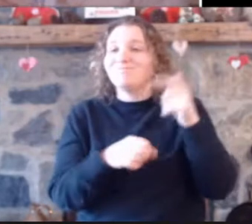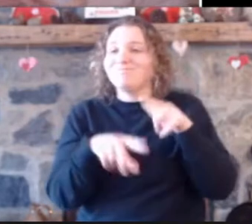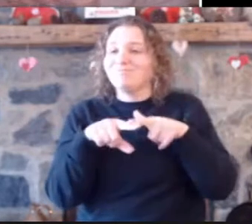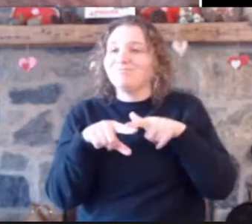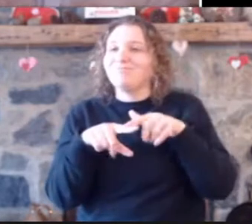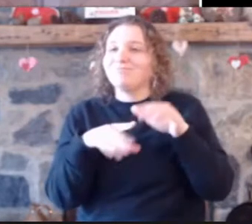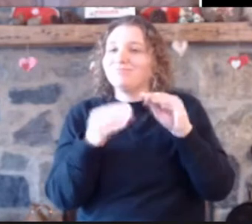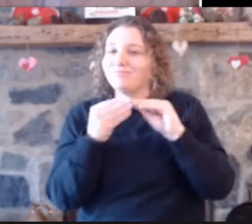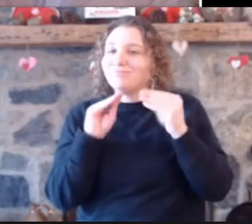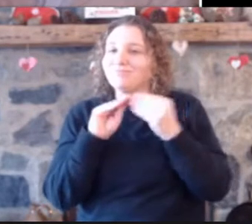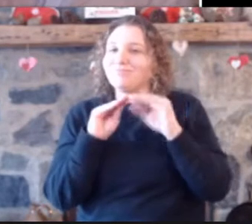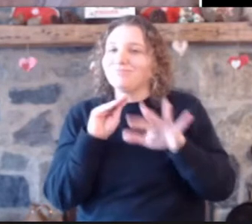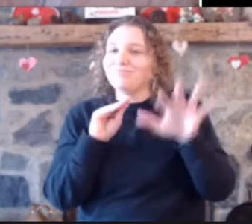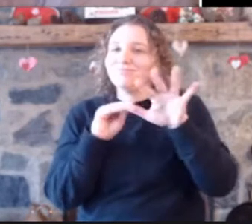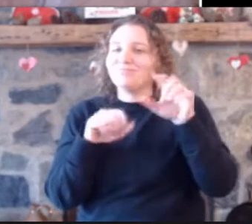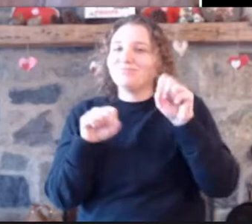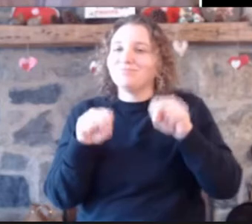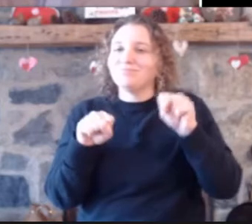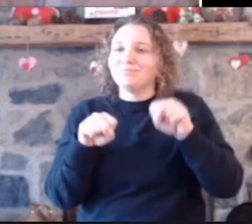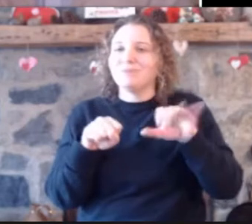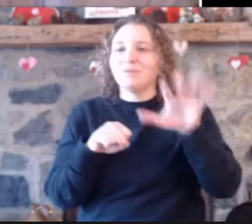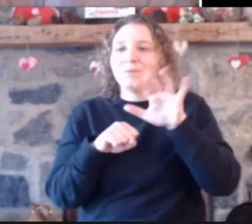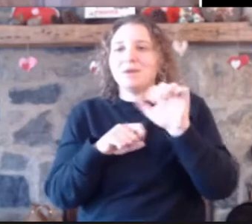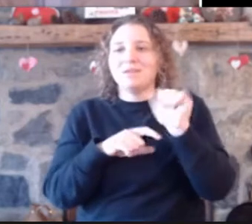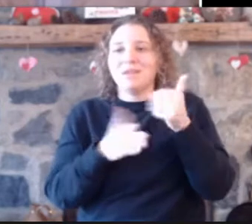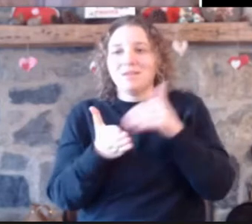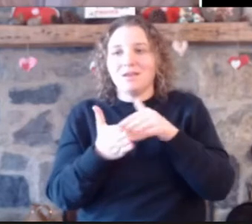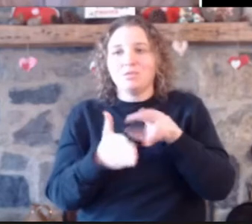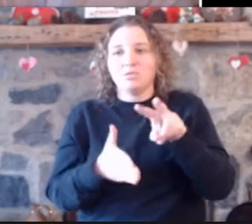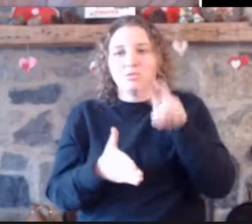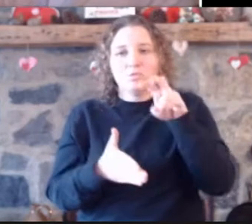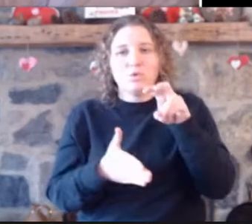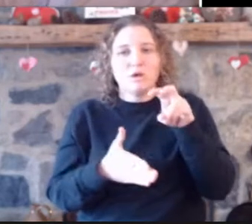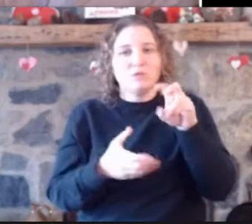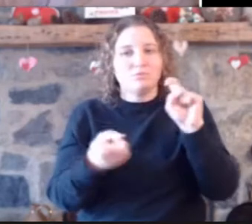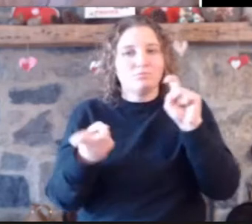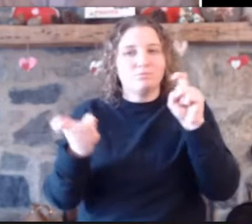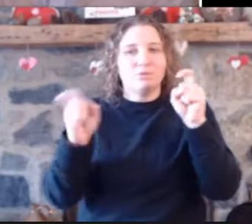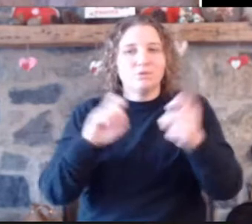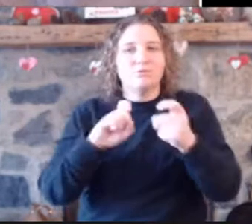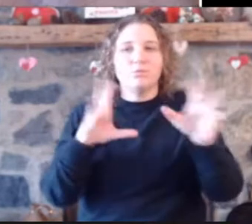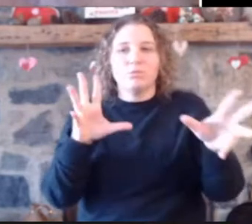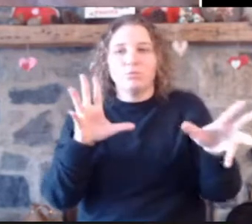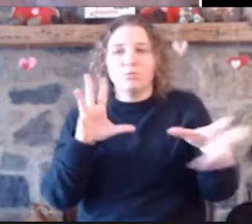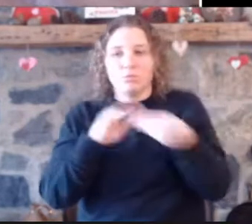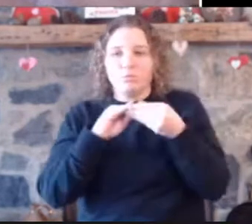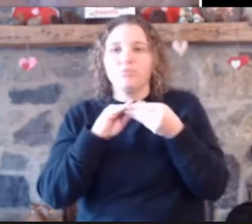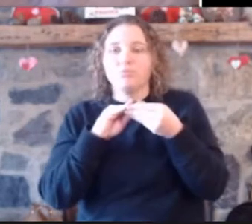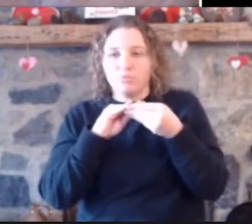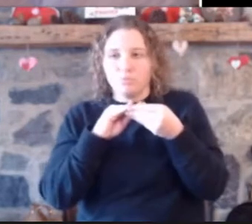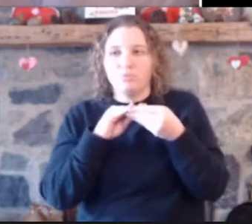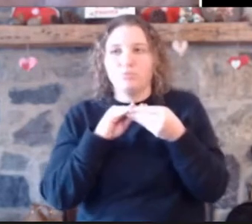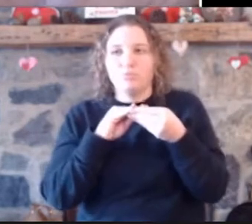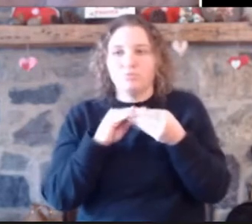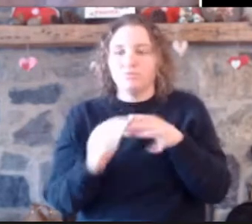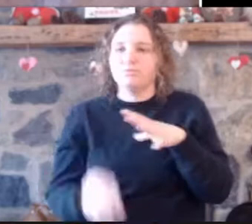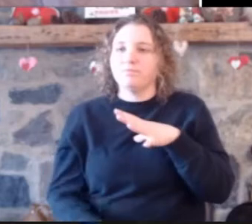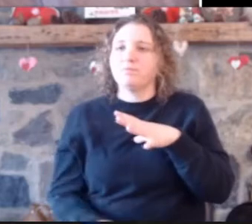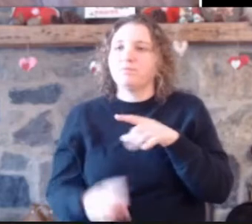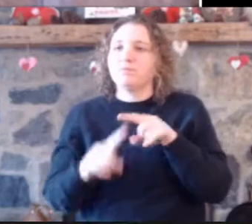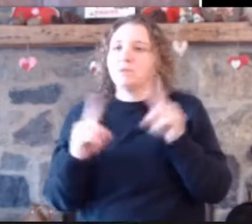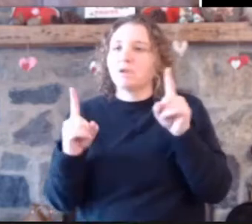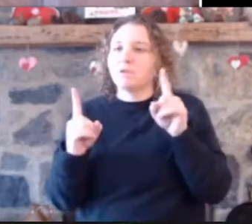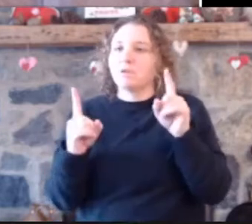they're correct, about the chance to have 10,200 mutations total. Fine. The problem is almost